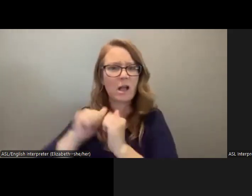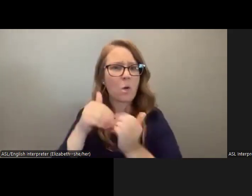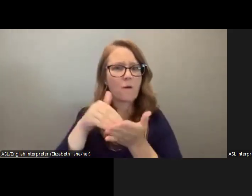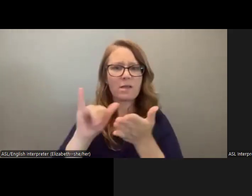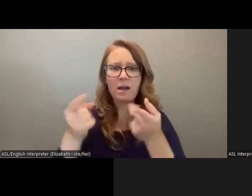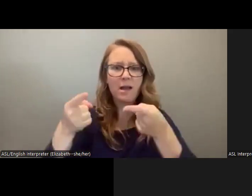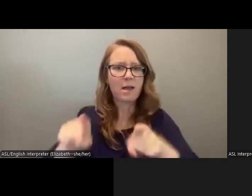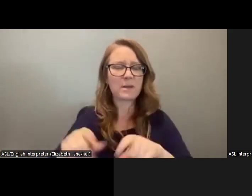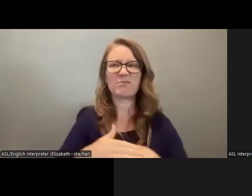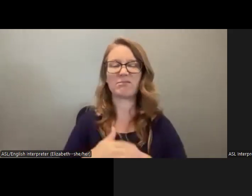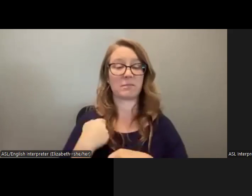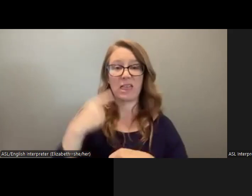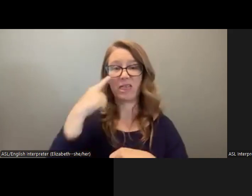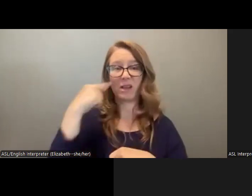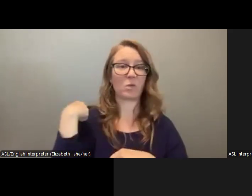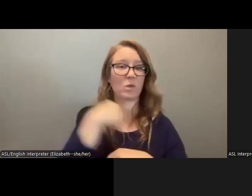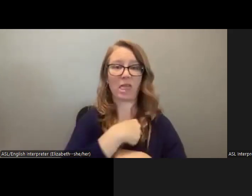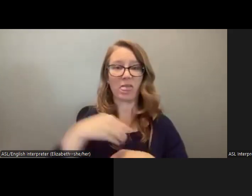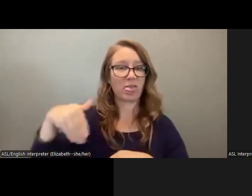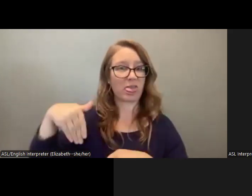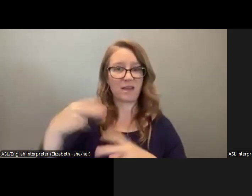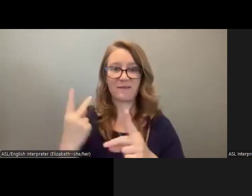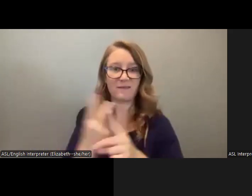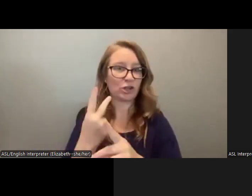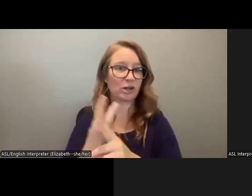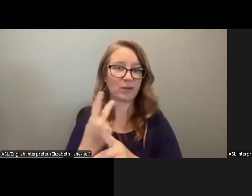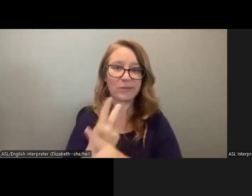I don't think we've kind of gotten that far yet to determine